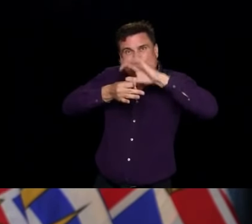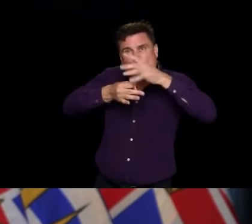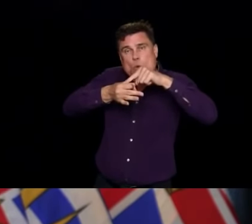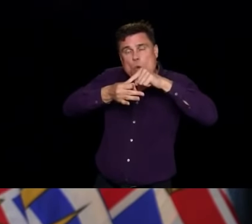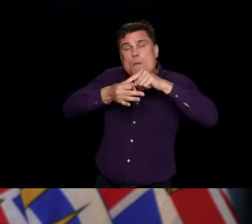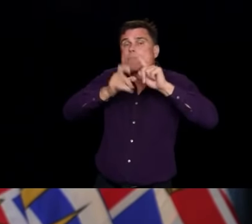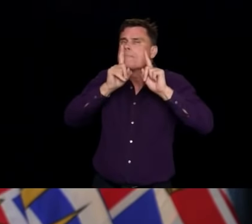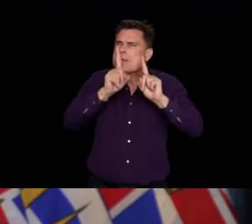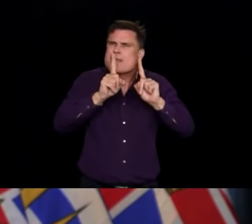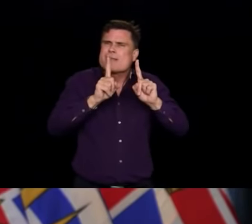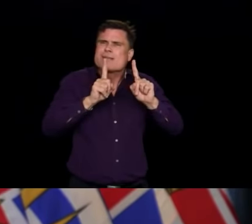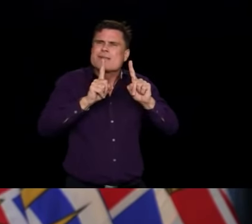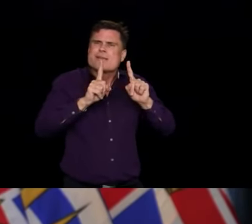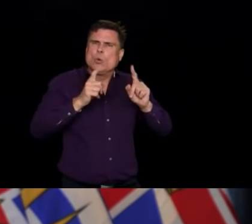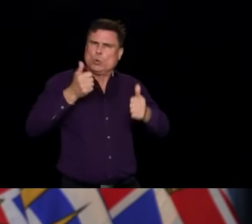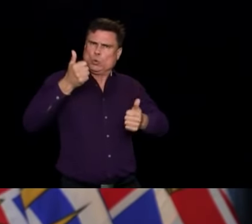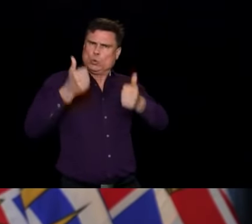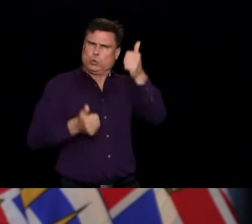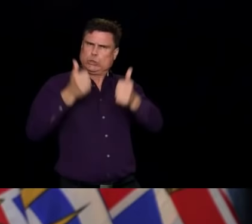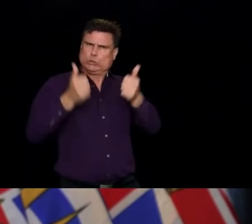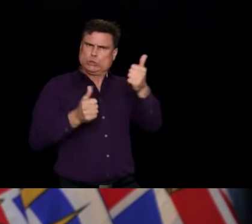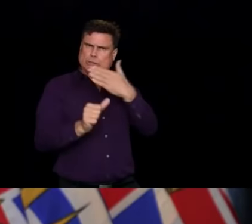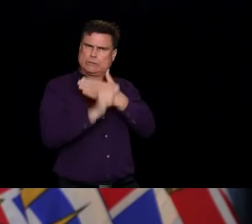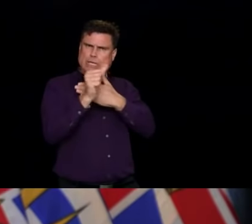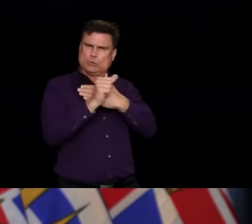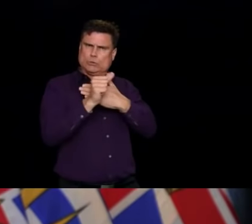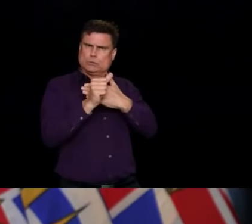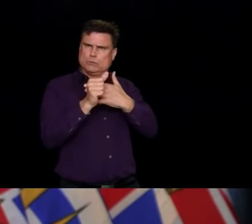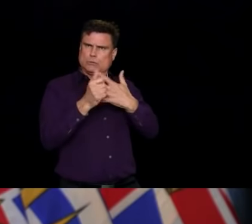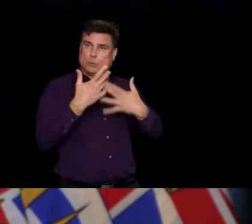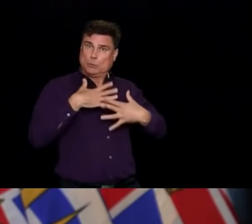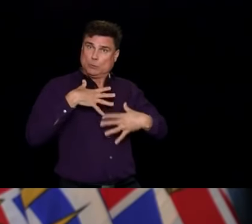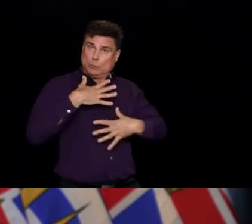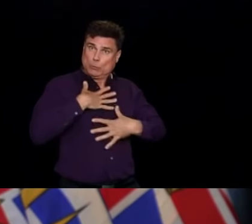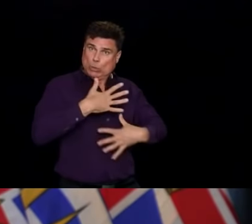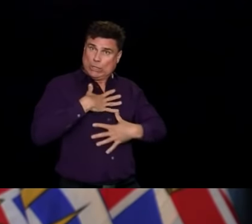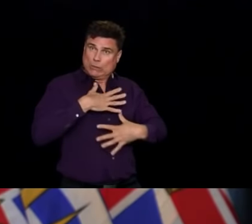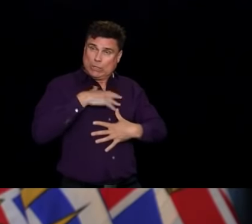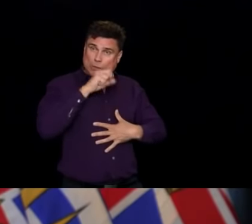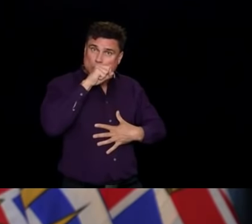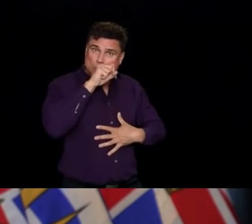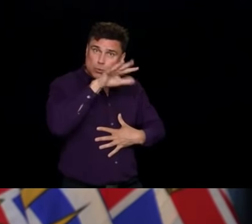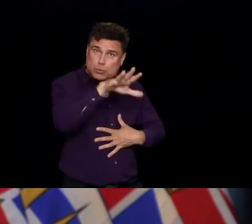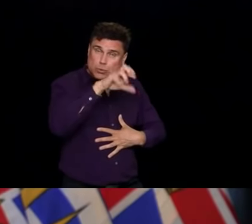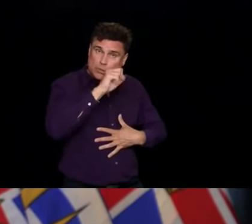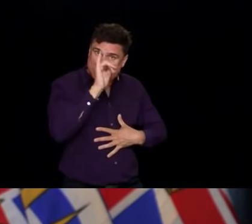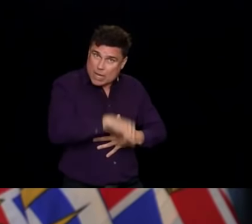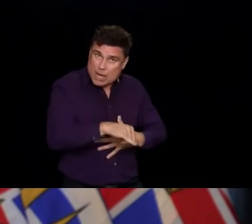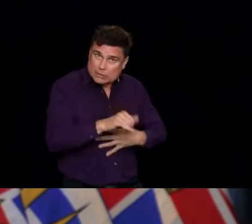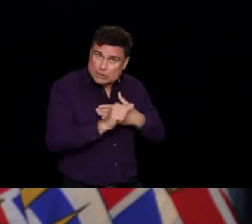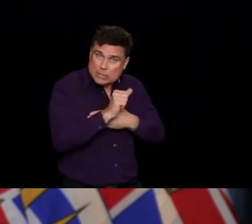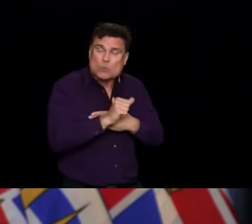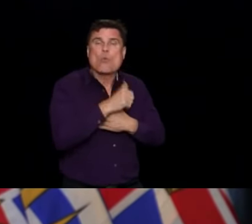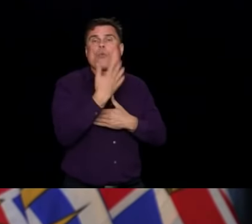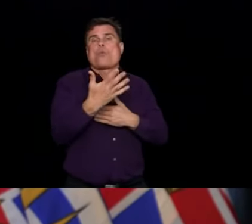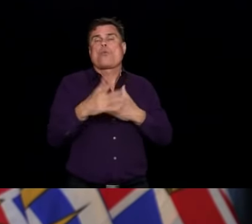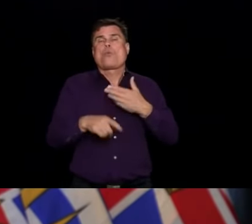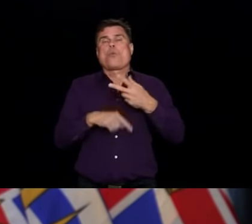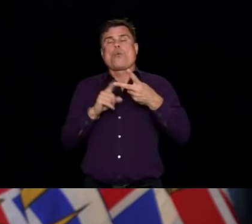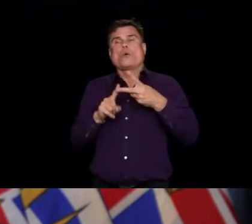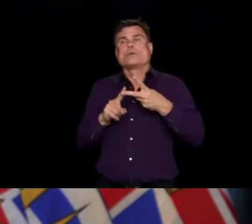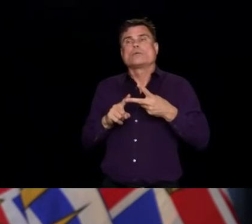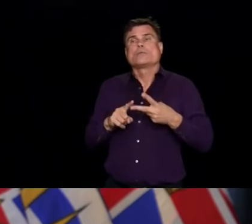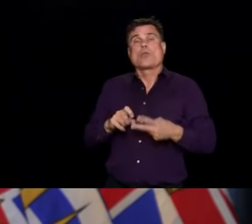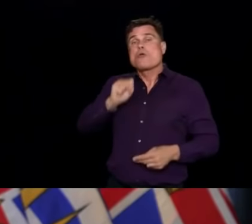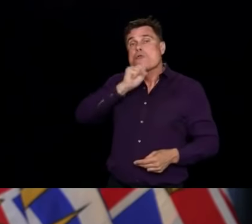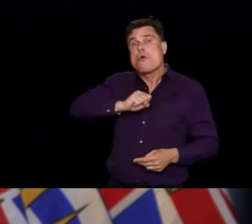setting for somebody with COVID-19, with influenza, it is incredibly important to do a number of things.